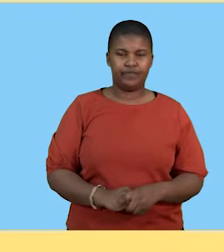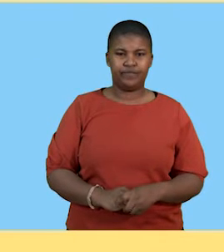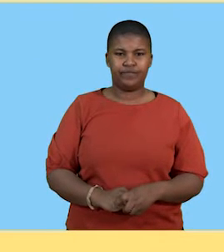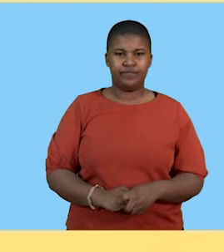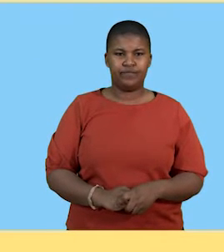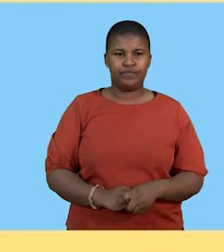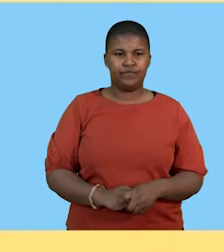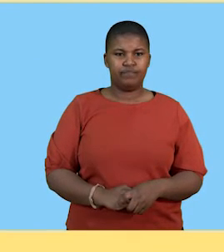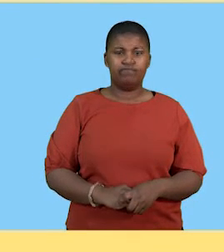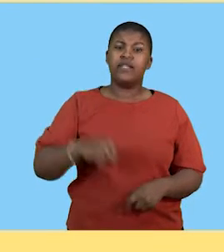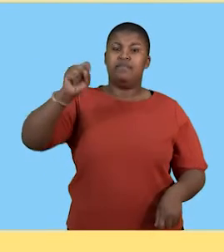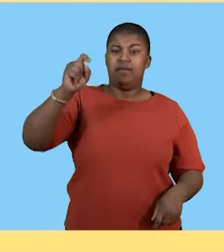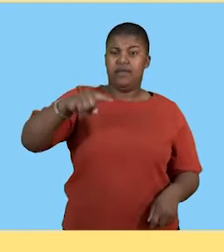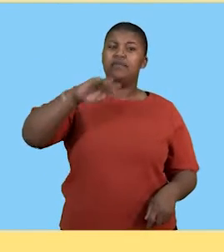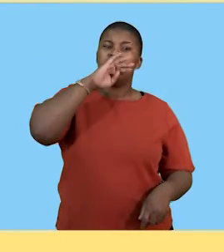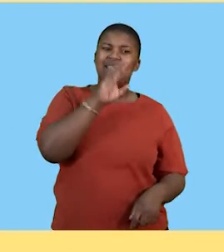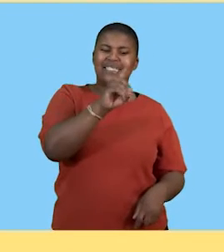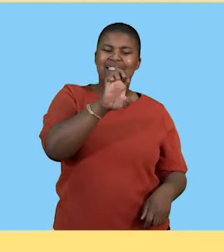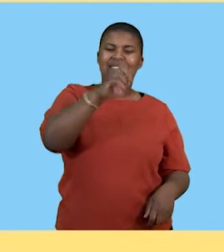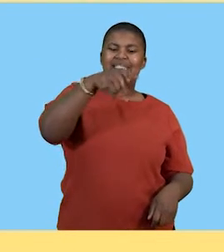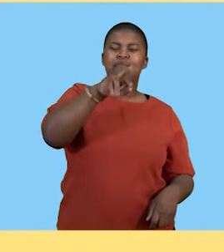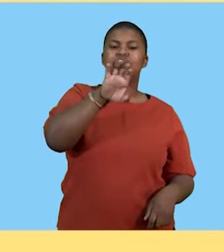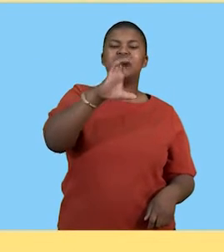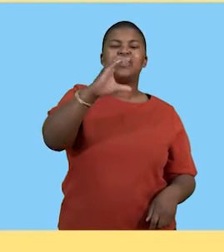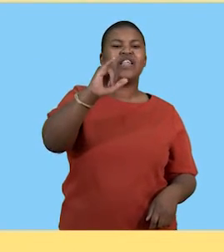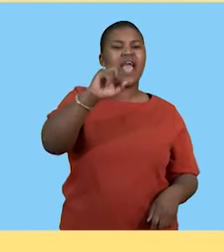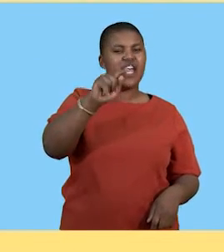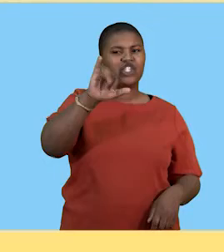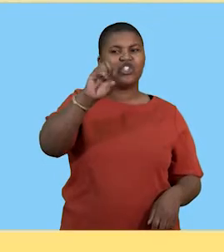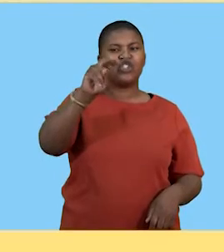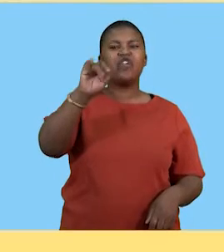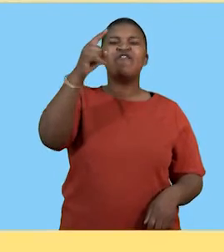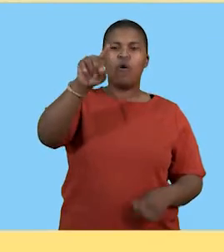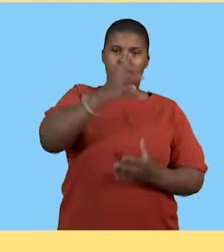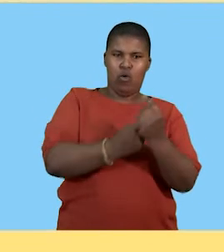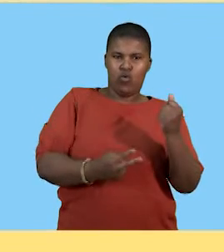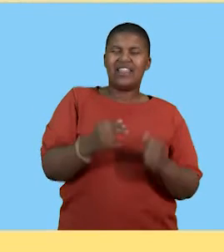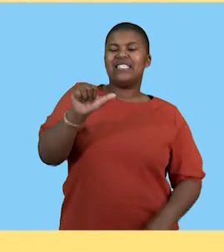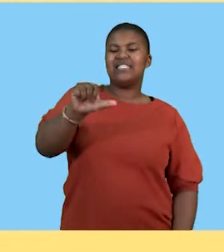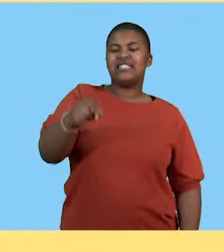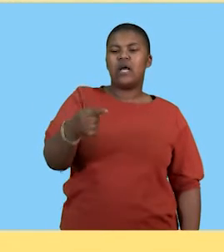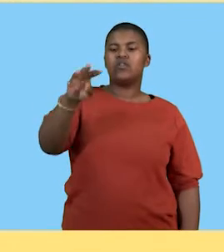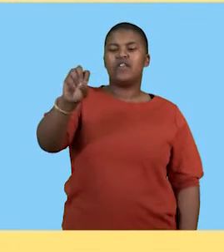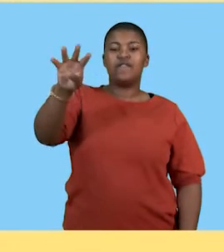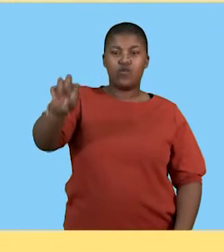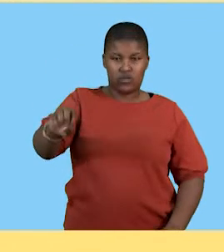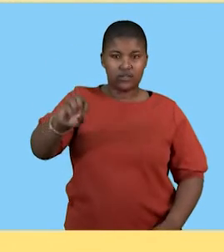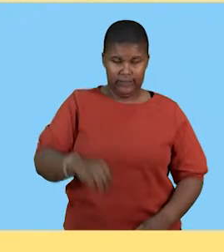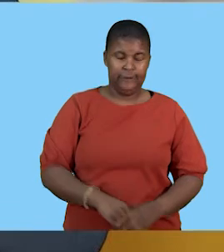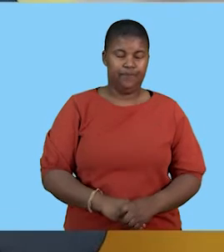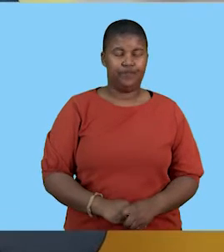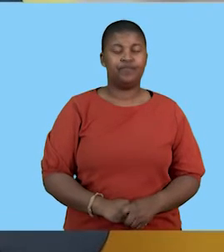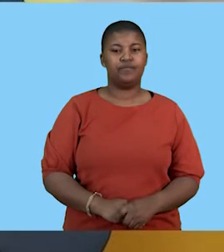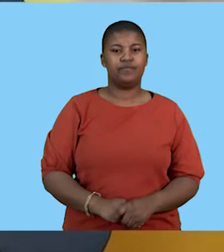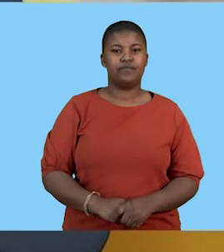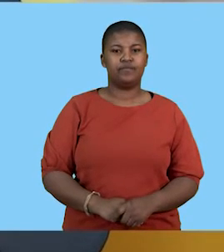6,040. In there, it is depreciation for the old and depreciation for the new.